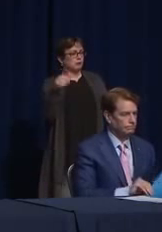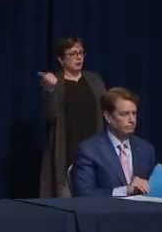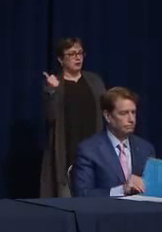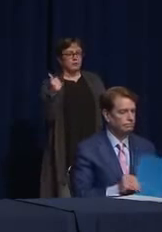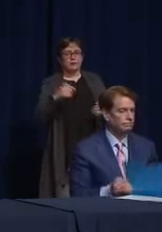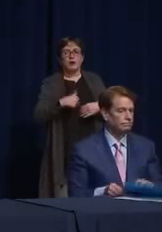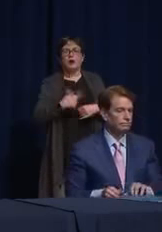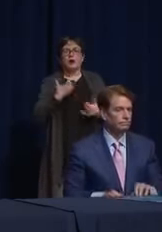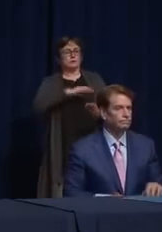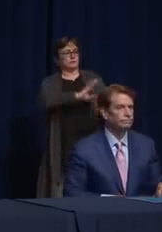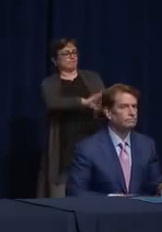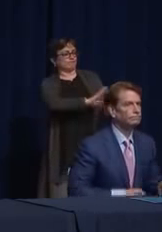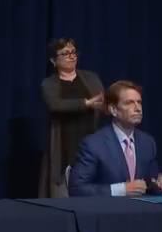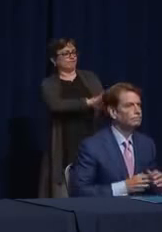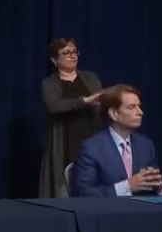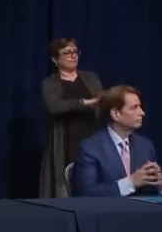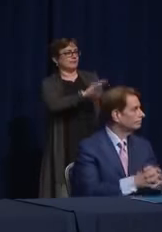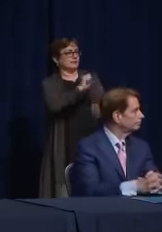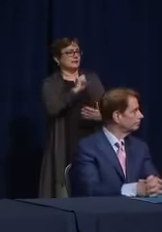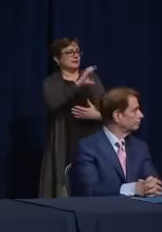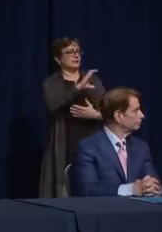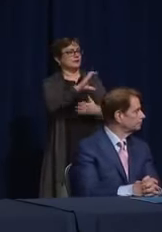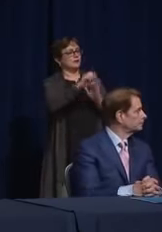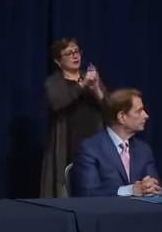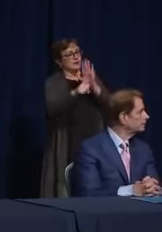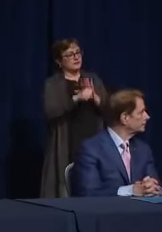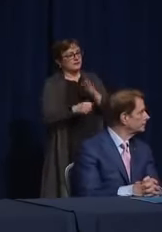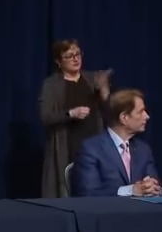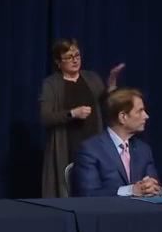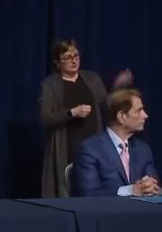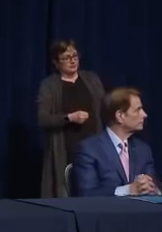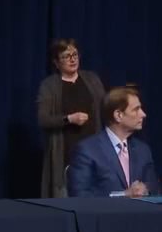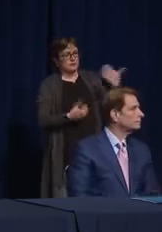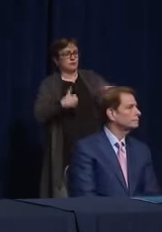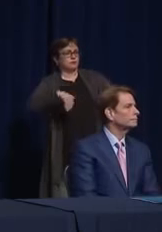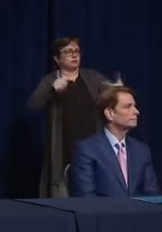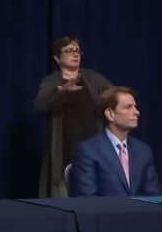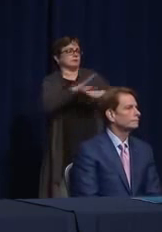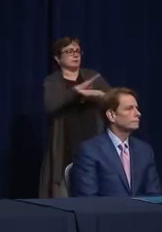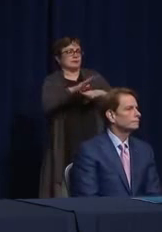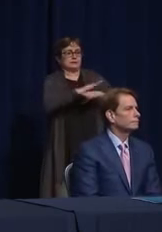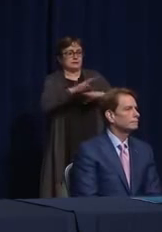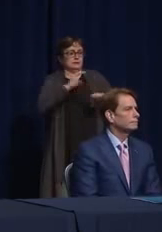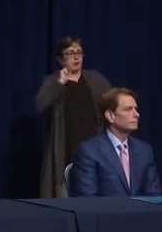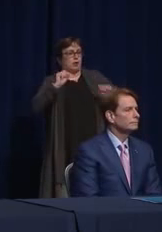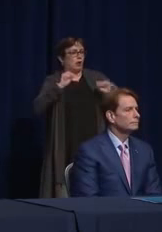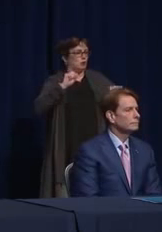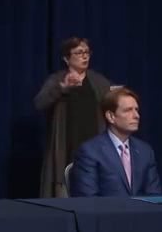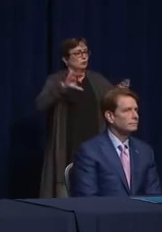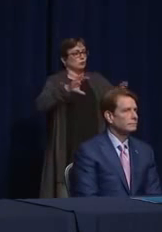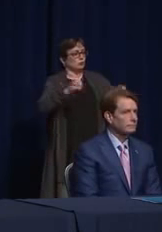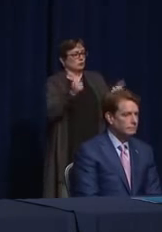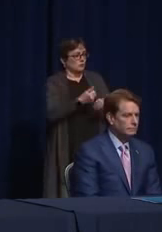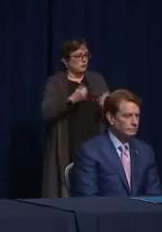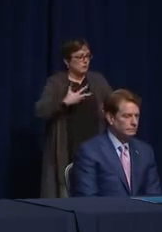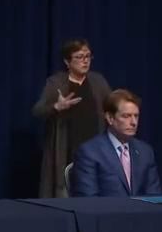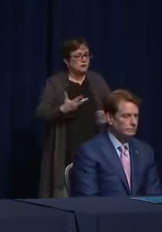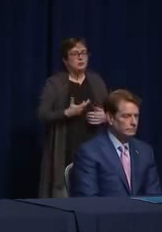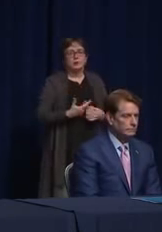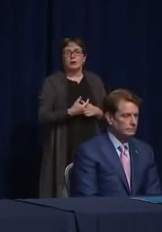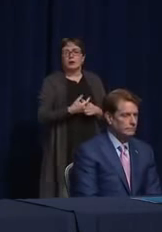our Secretary of State, who has a lot of things, a lot of balls in the air right now. She and I and our teams had a